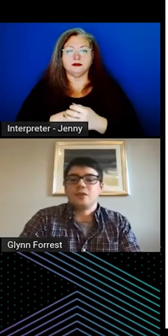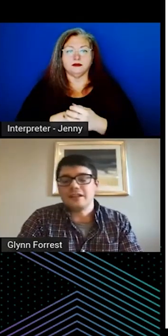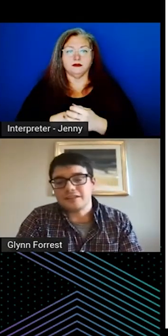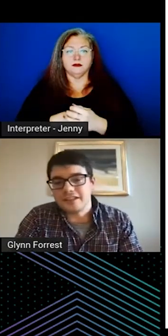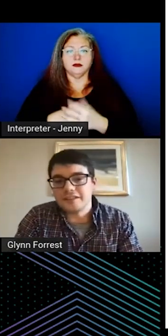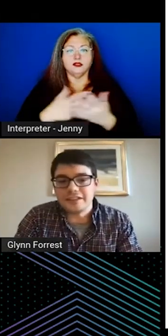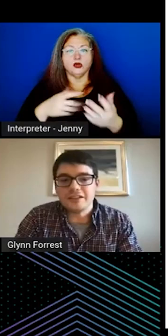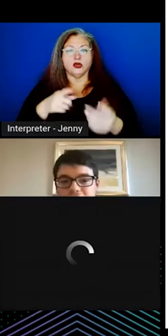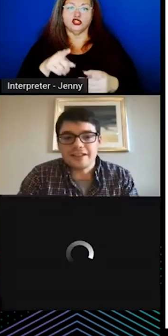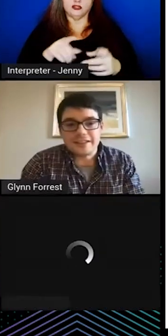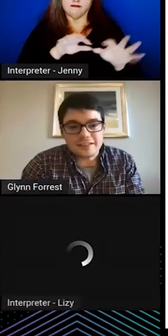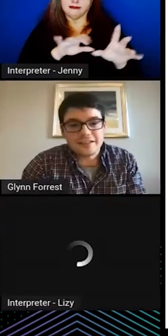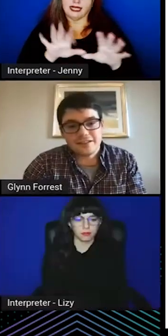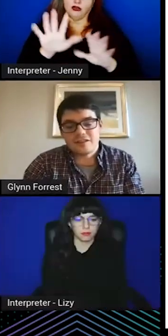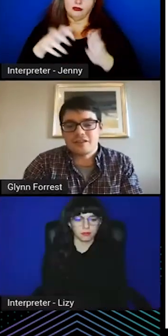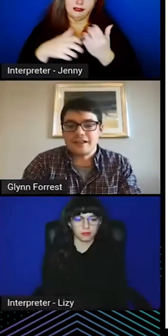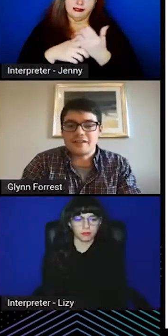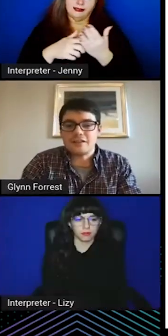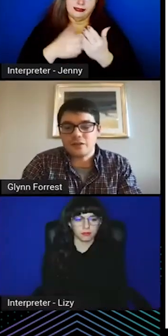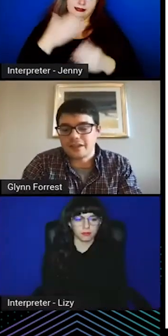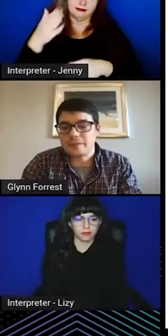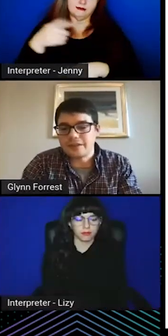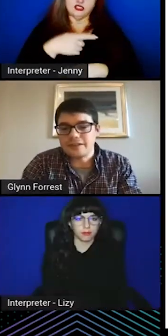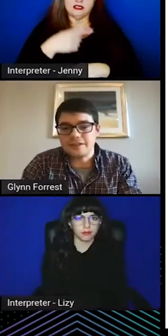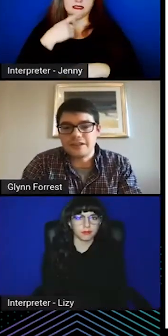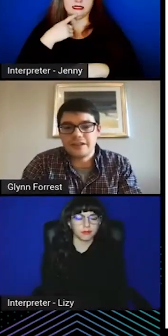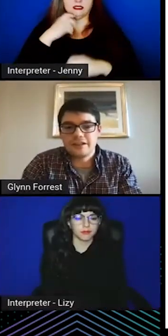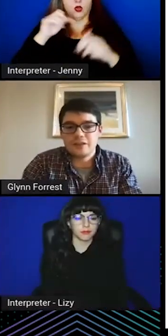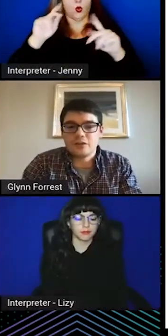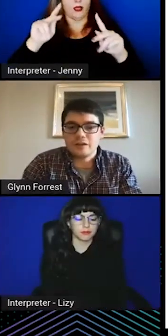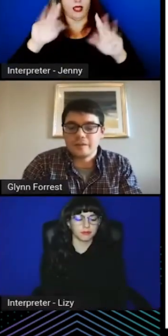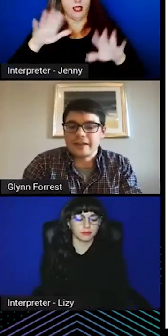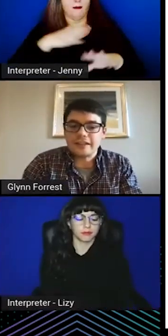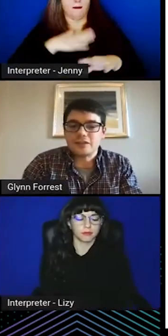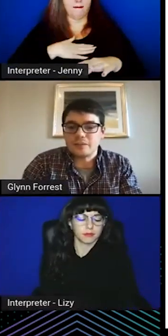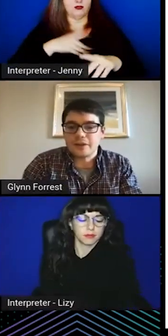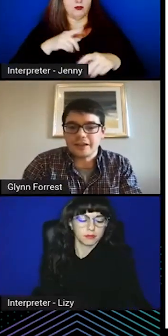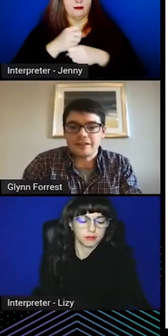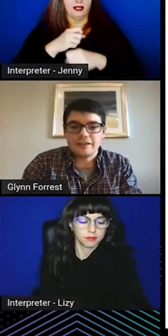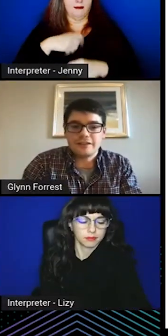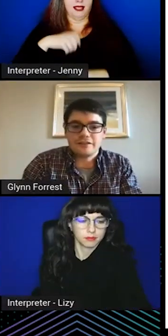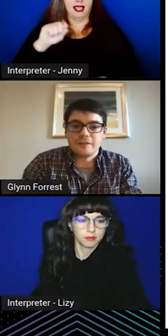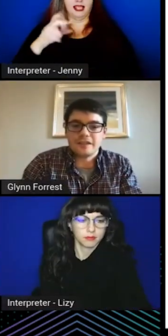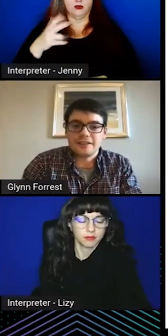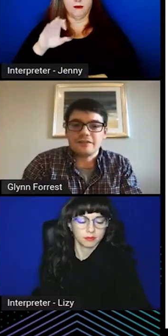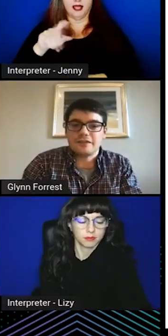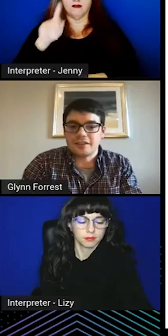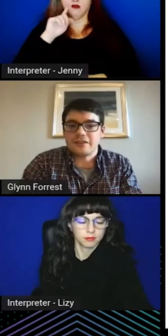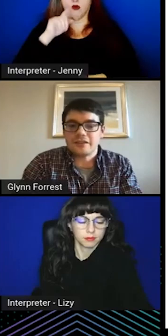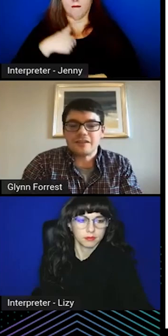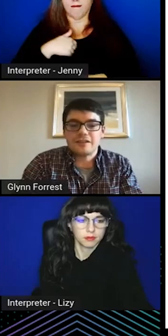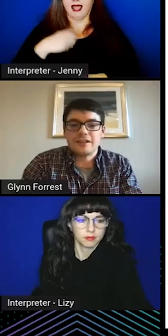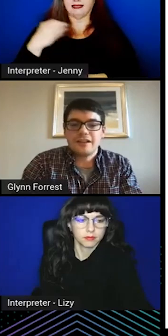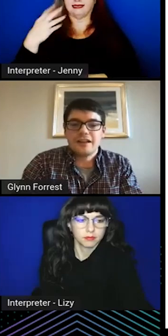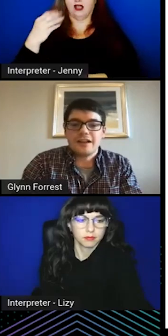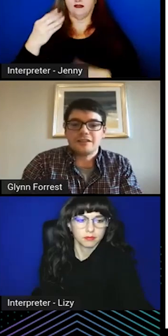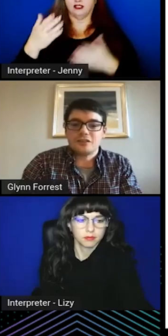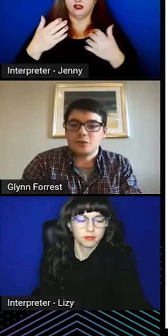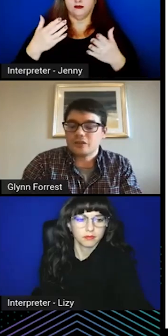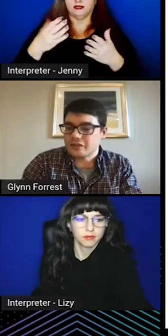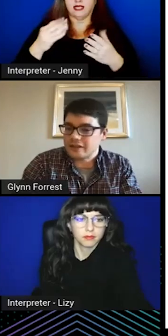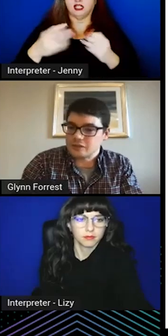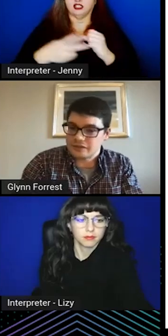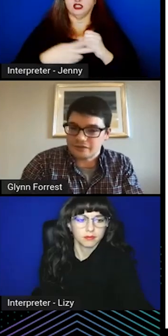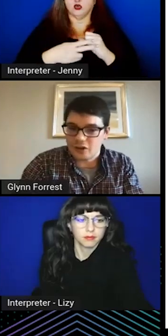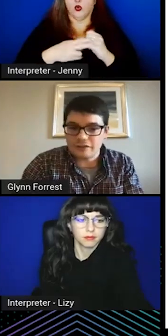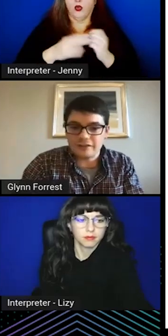So Alice sends in her ticket and she says, okay, please, can you create me an S3 bucket for my selfie service and store